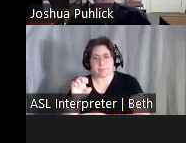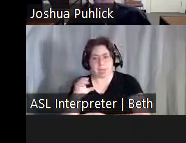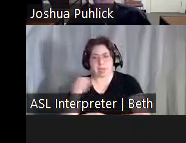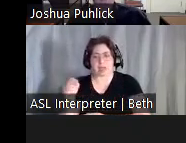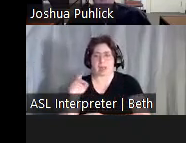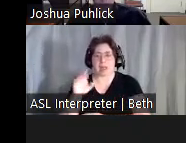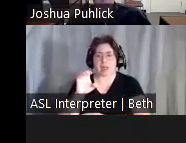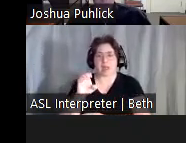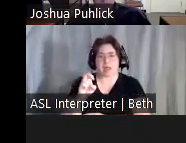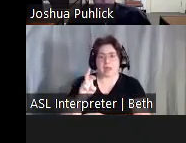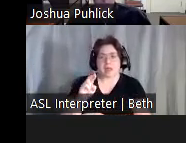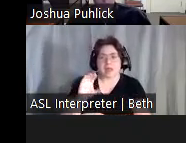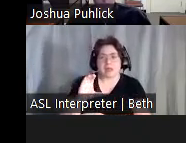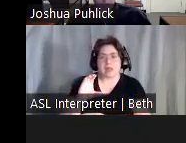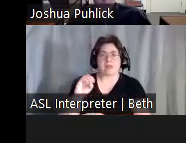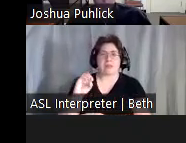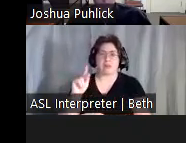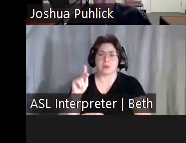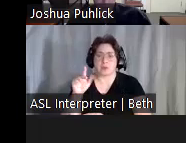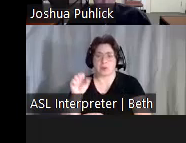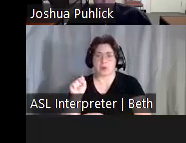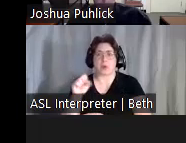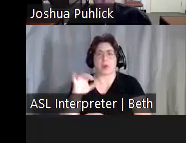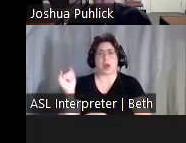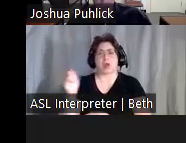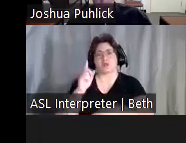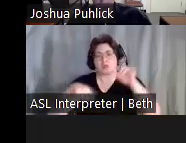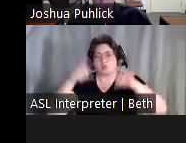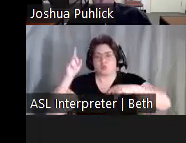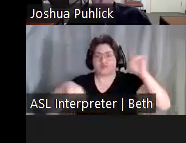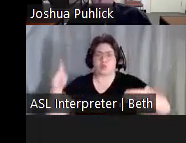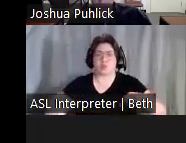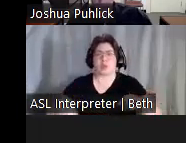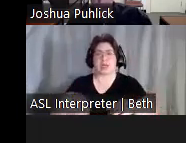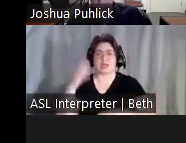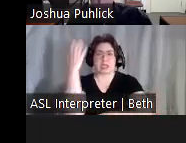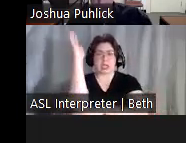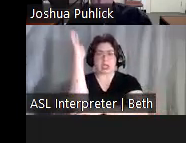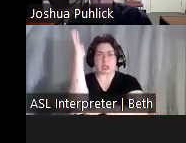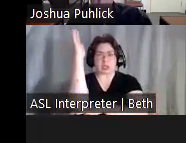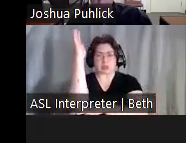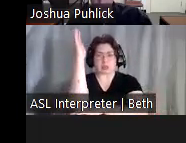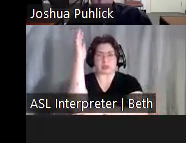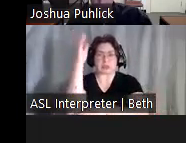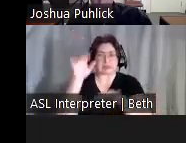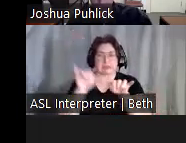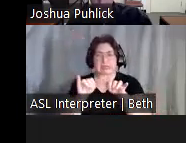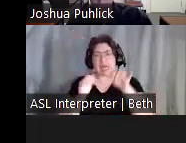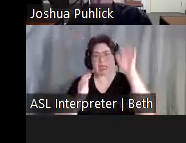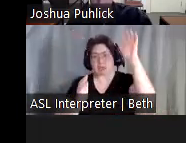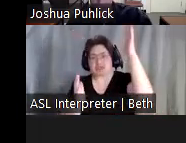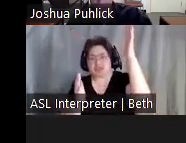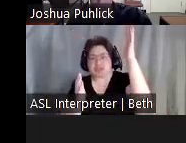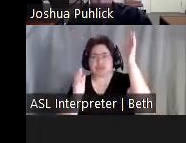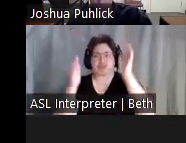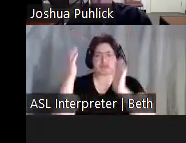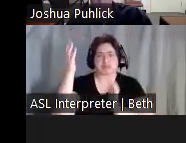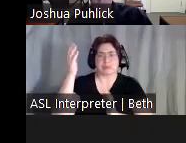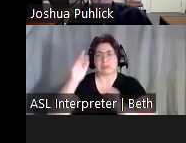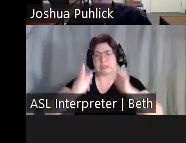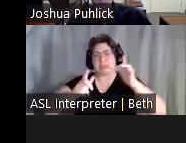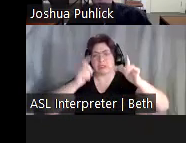large trees and young cohorts of pine. We'd like to see a diverse understory of warm season